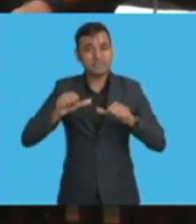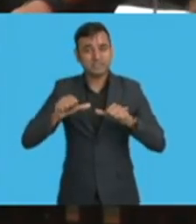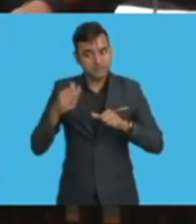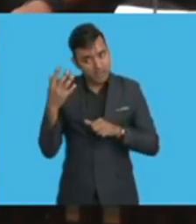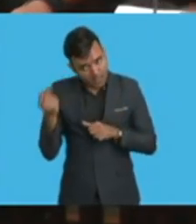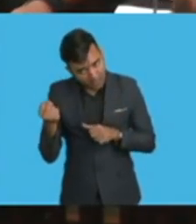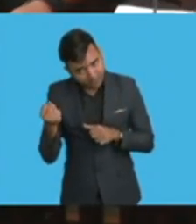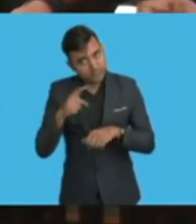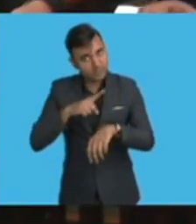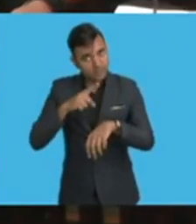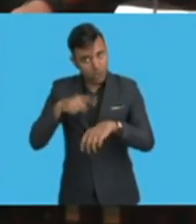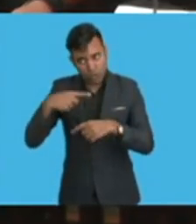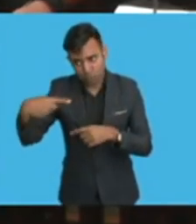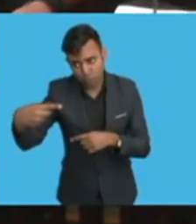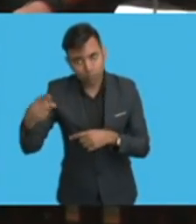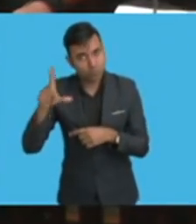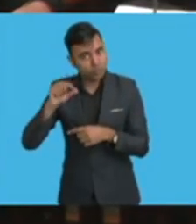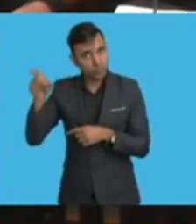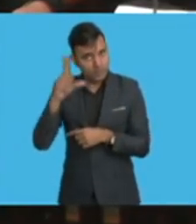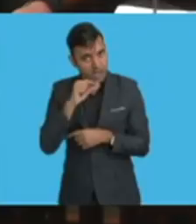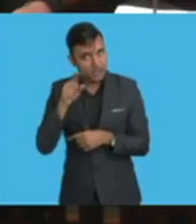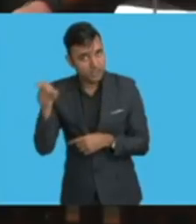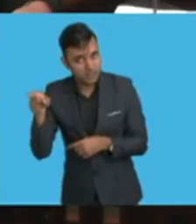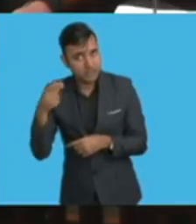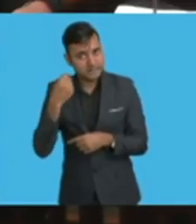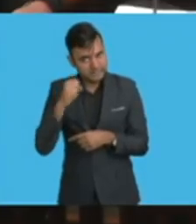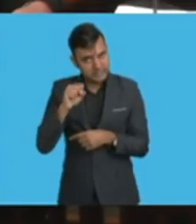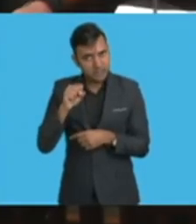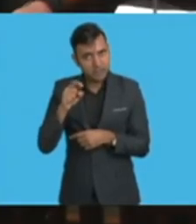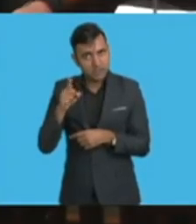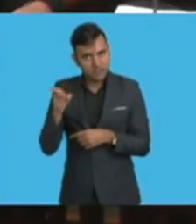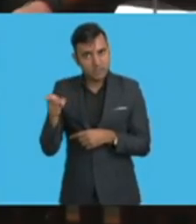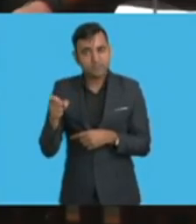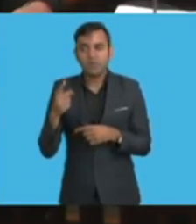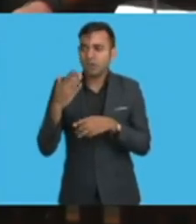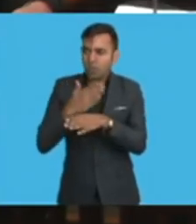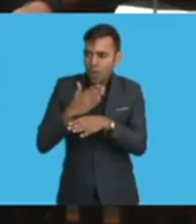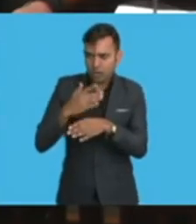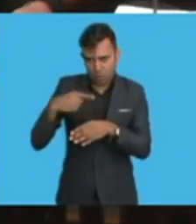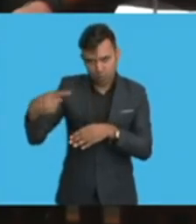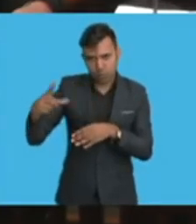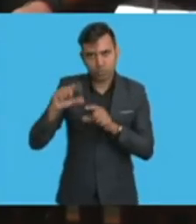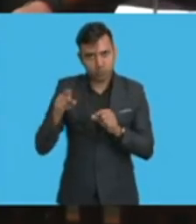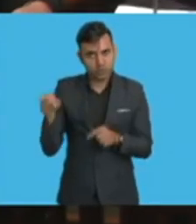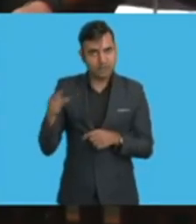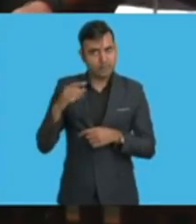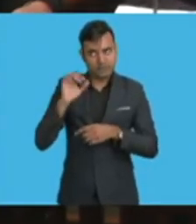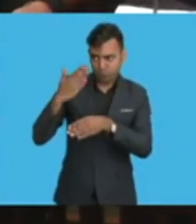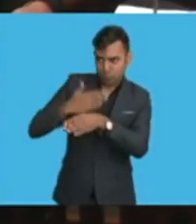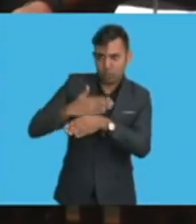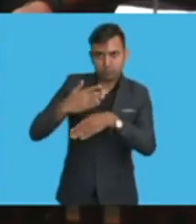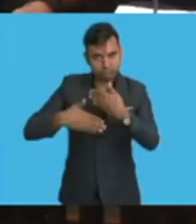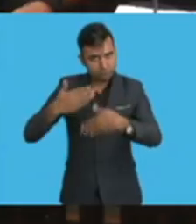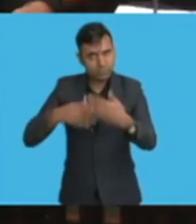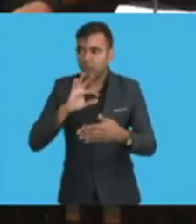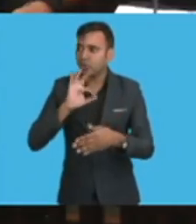he should be able to still conduct himself according to the Constitution, even in the issuing of the writ of elections.